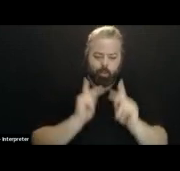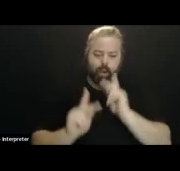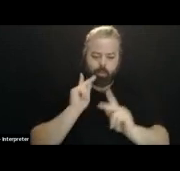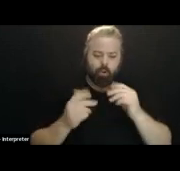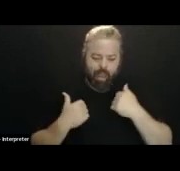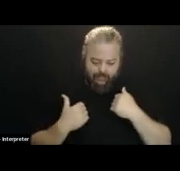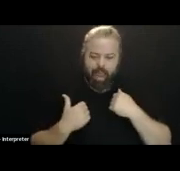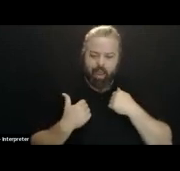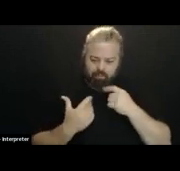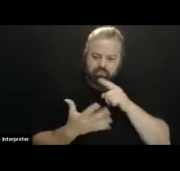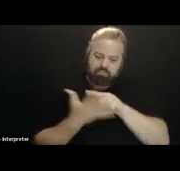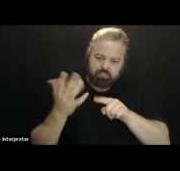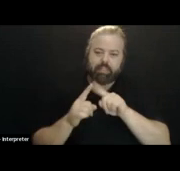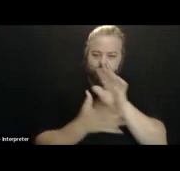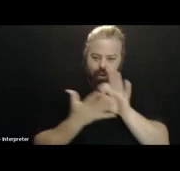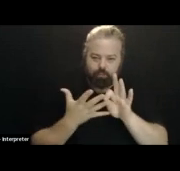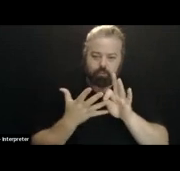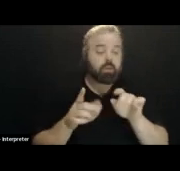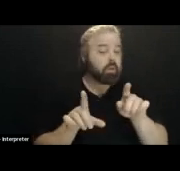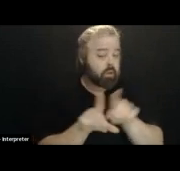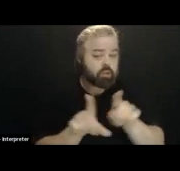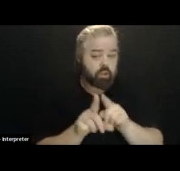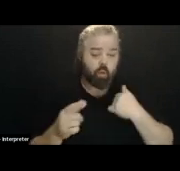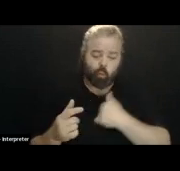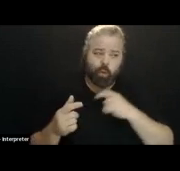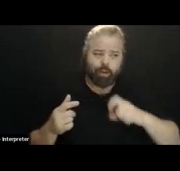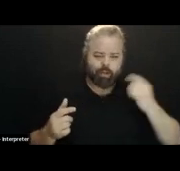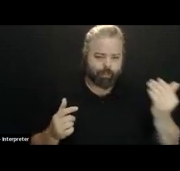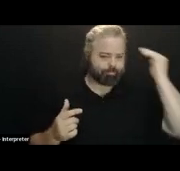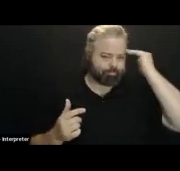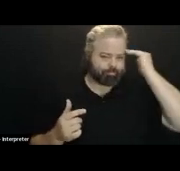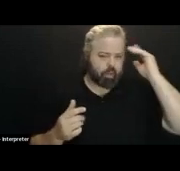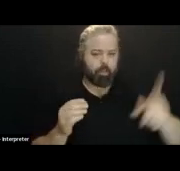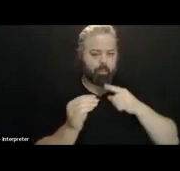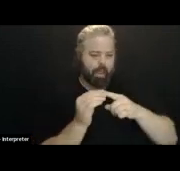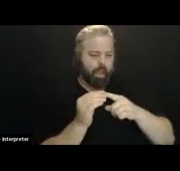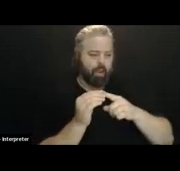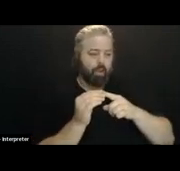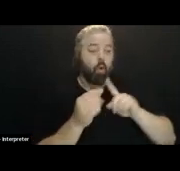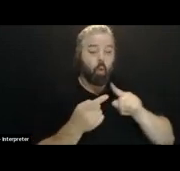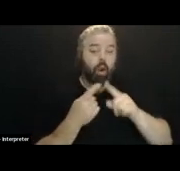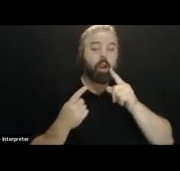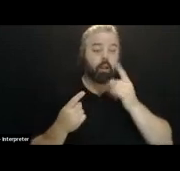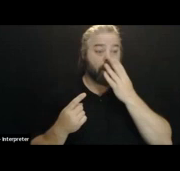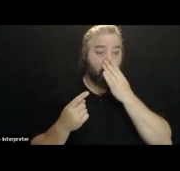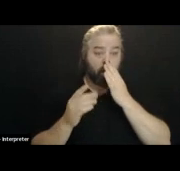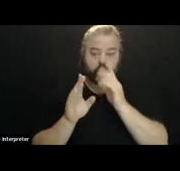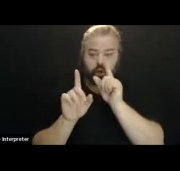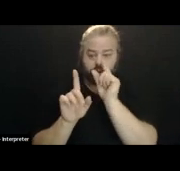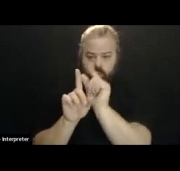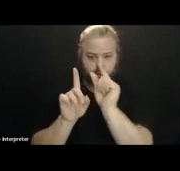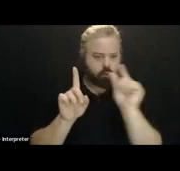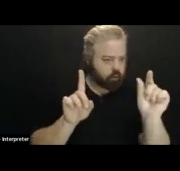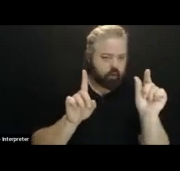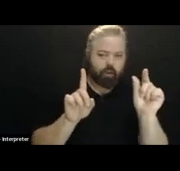choose from, but also be very aware of how those colors look when they're beside of each other. And making